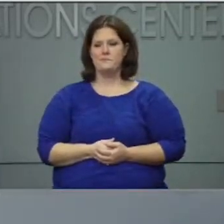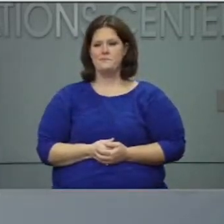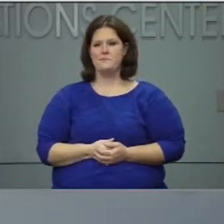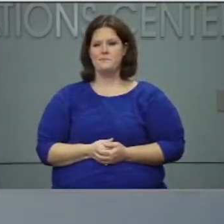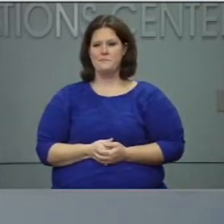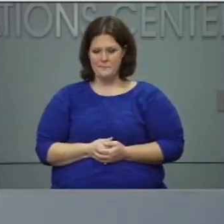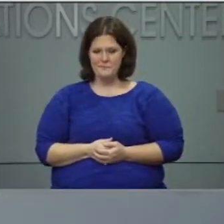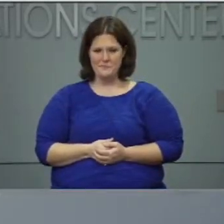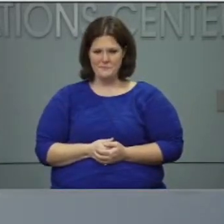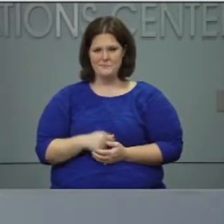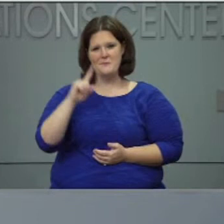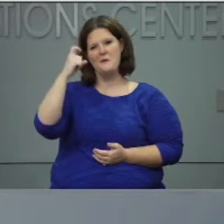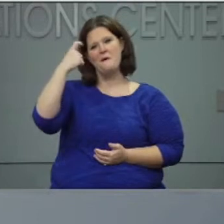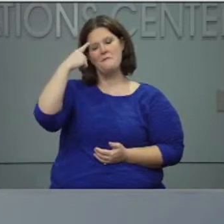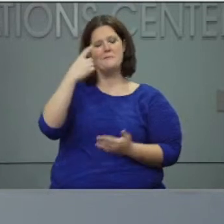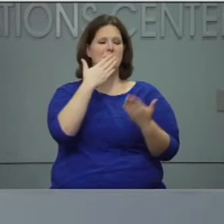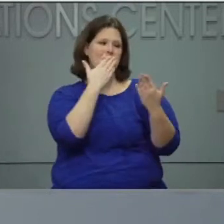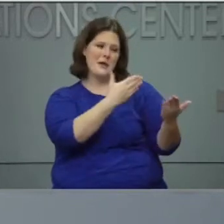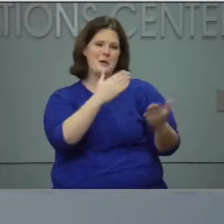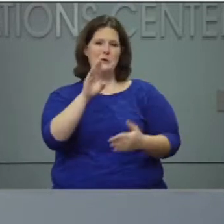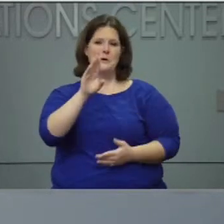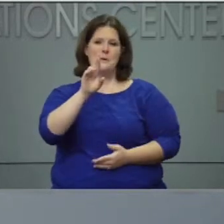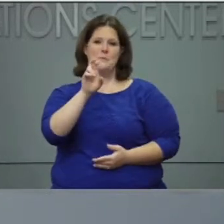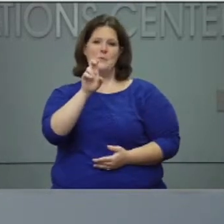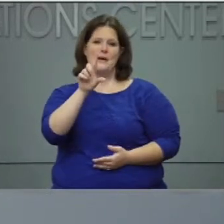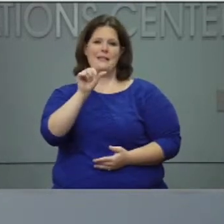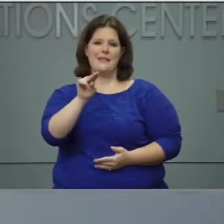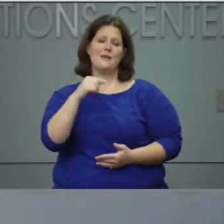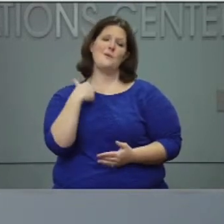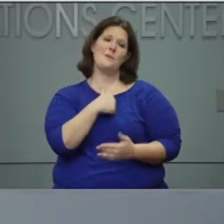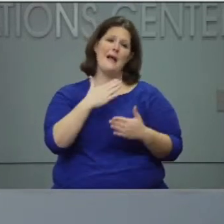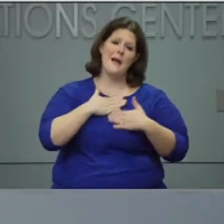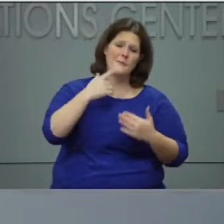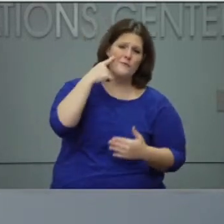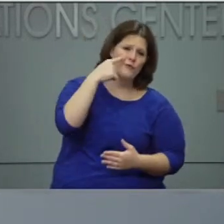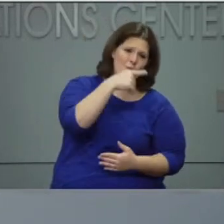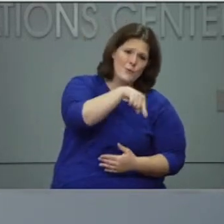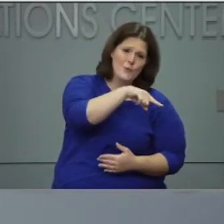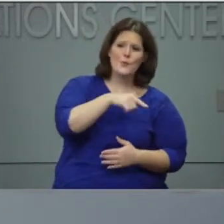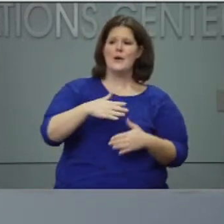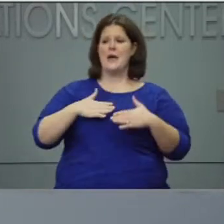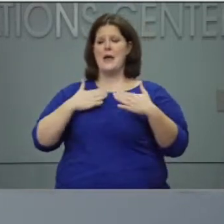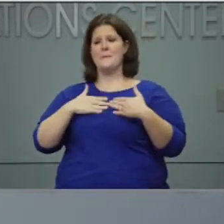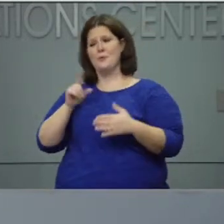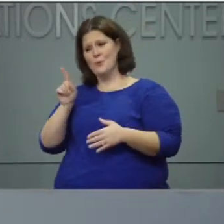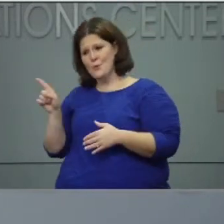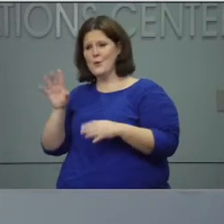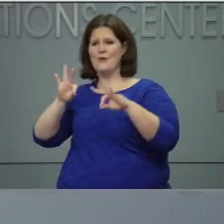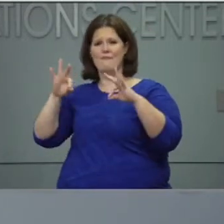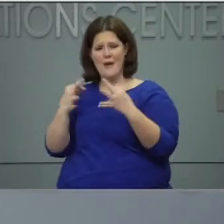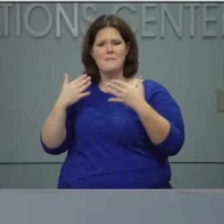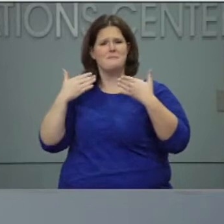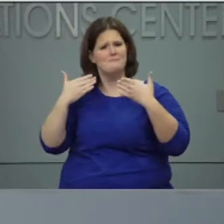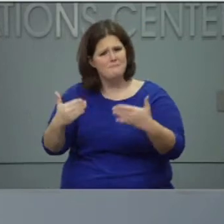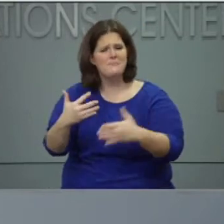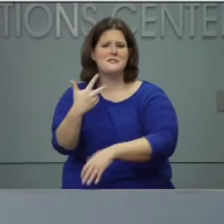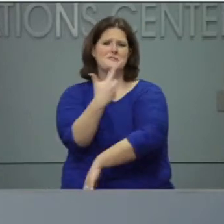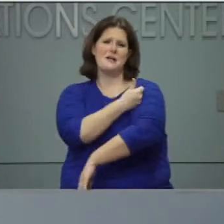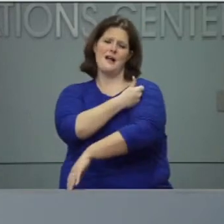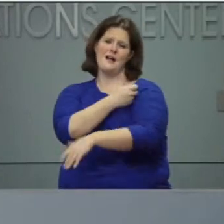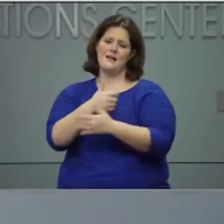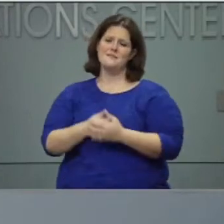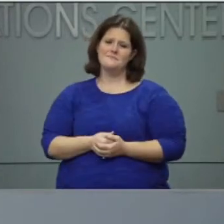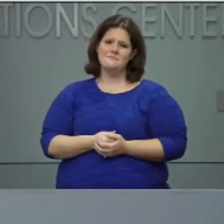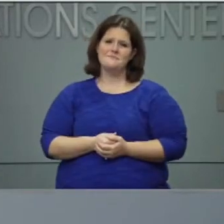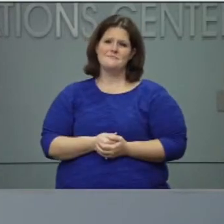That's great. Thanks, Breland. We're so happy for you and happy that you and your family chose to get vaccinated and that you will